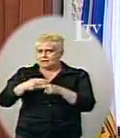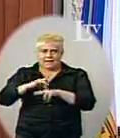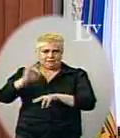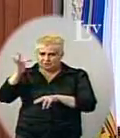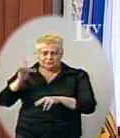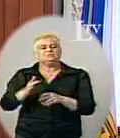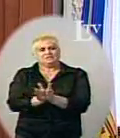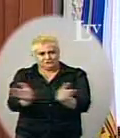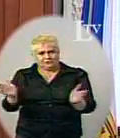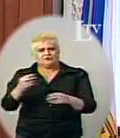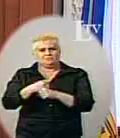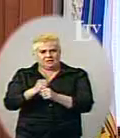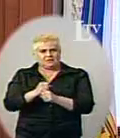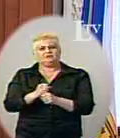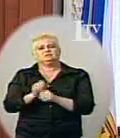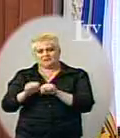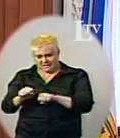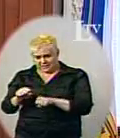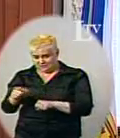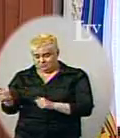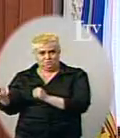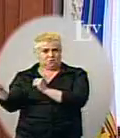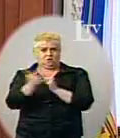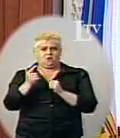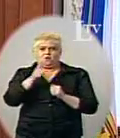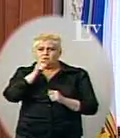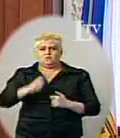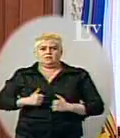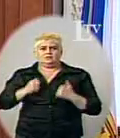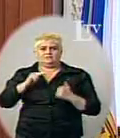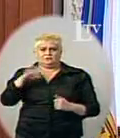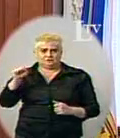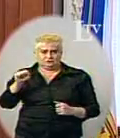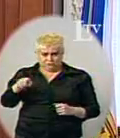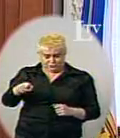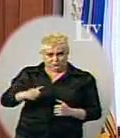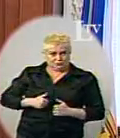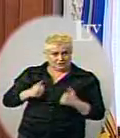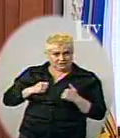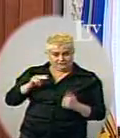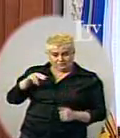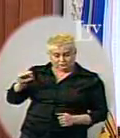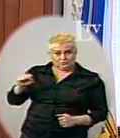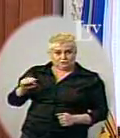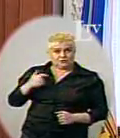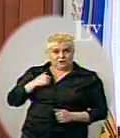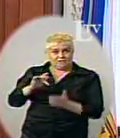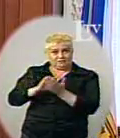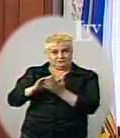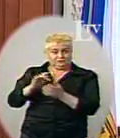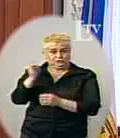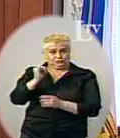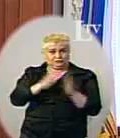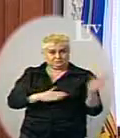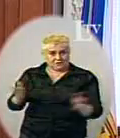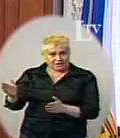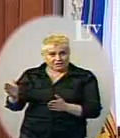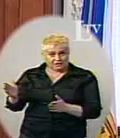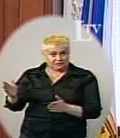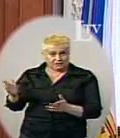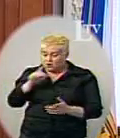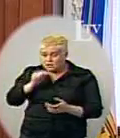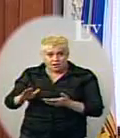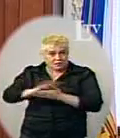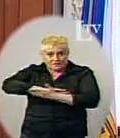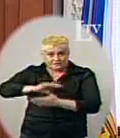family, whether their prescriptions are covered by an insurance plan or not. Generic prescriptions